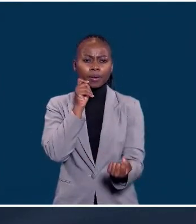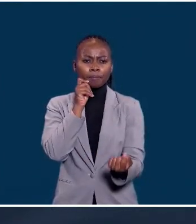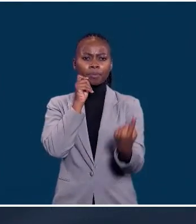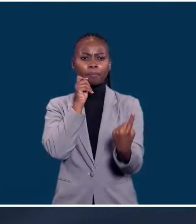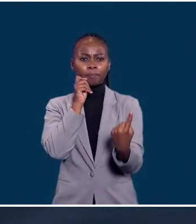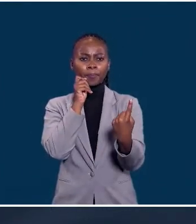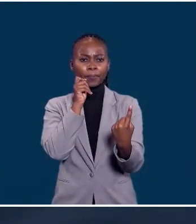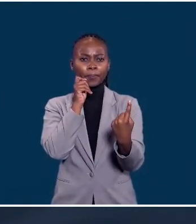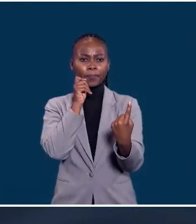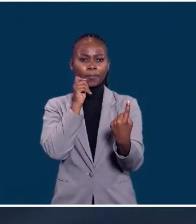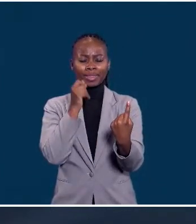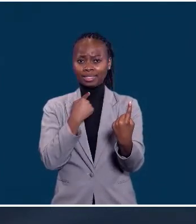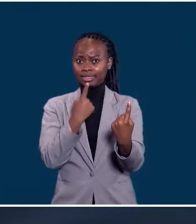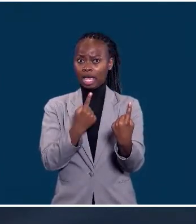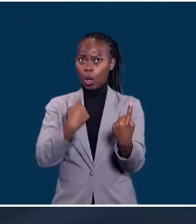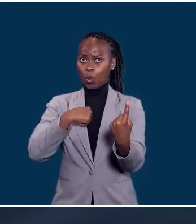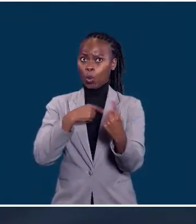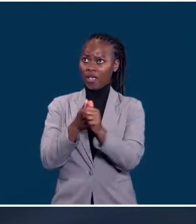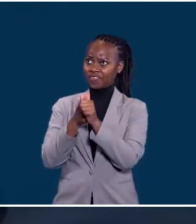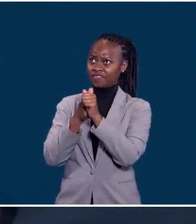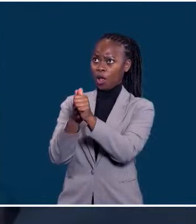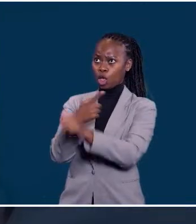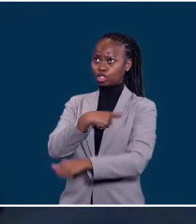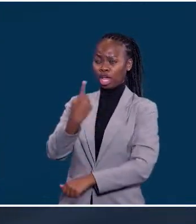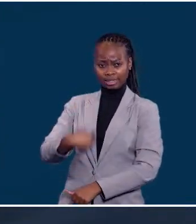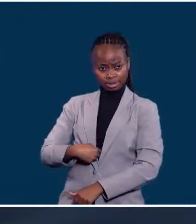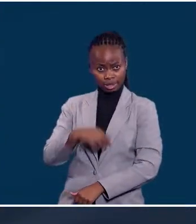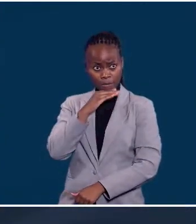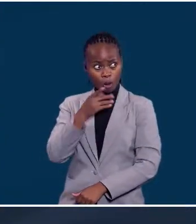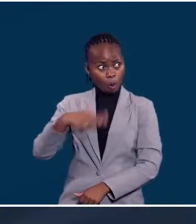should we all become Chinese?